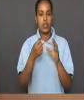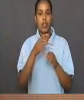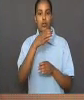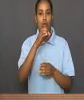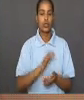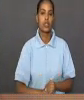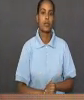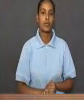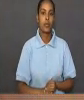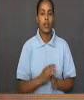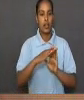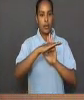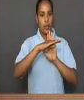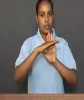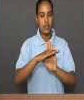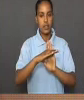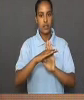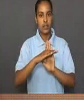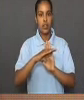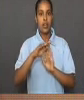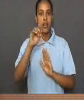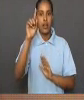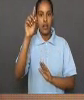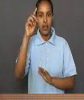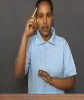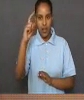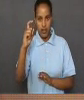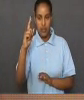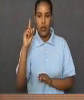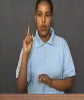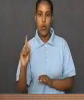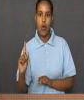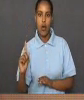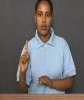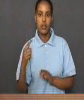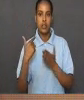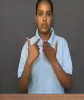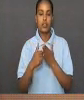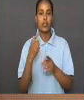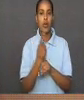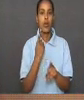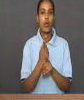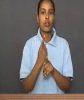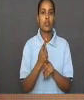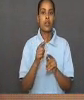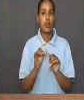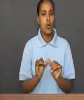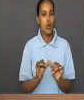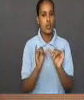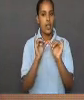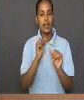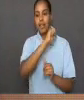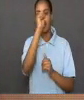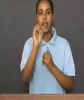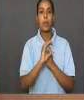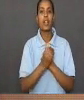solution, represented by X1. This occurs at constant